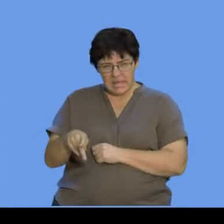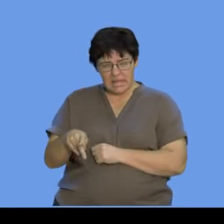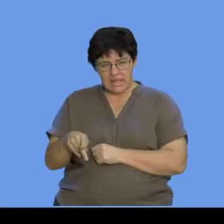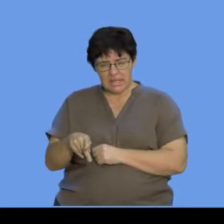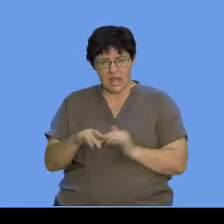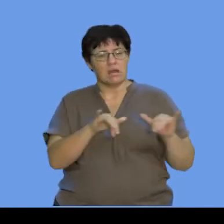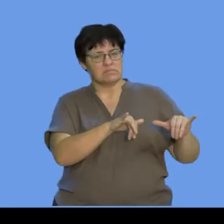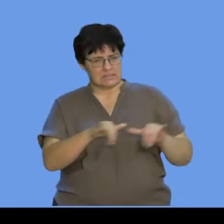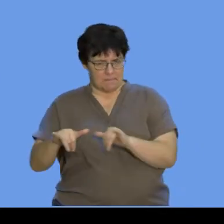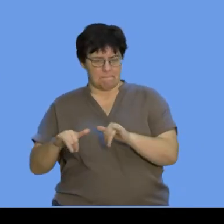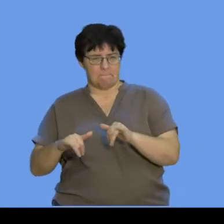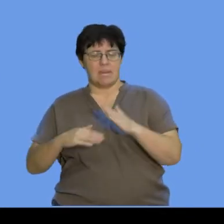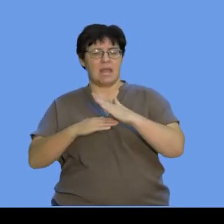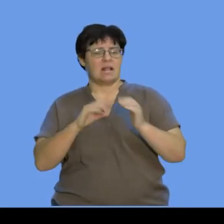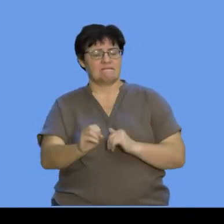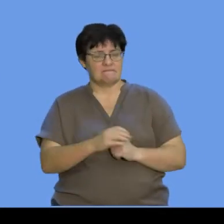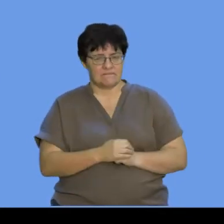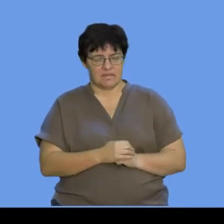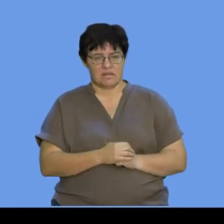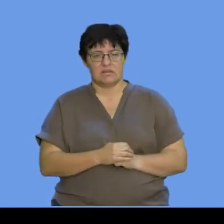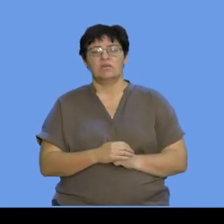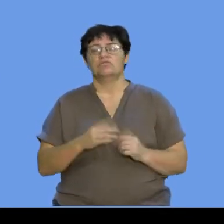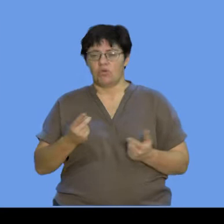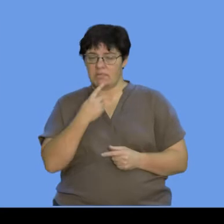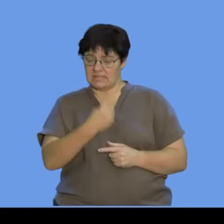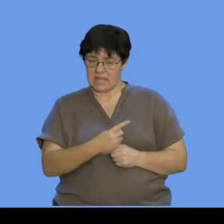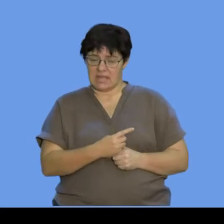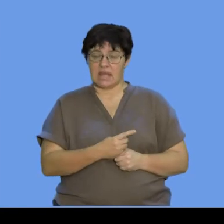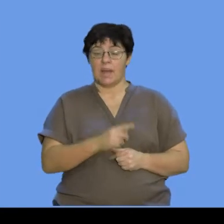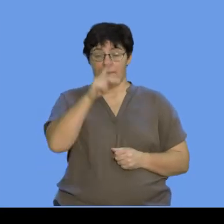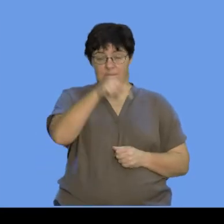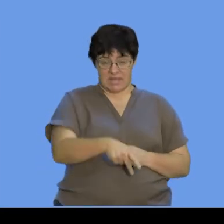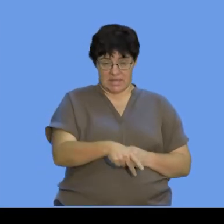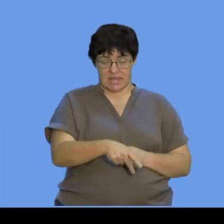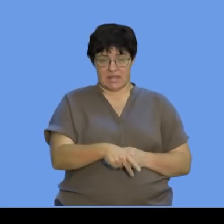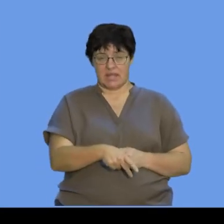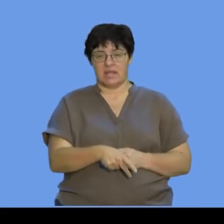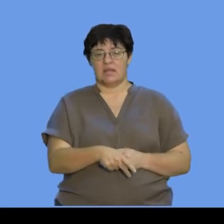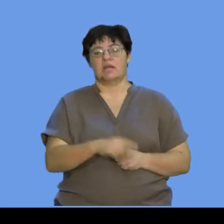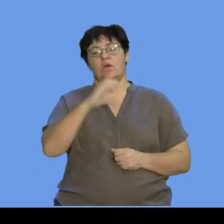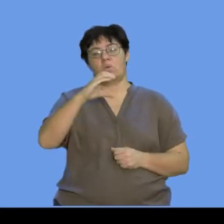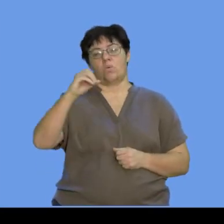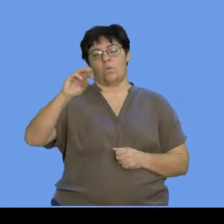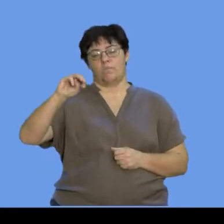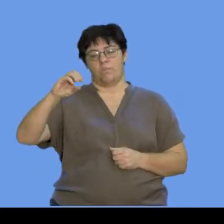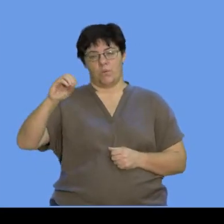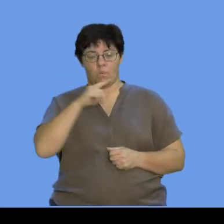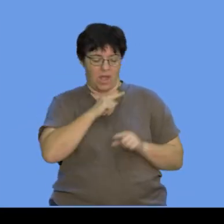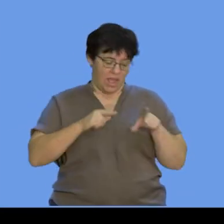P will be my common angle, right? So I will immediately then say P is